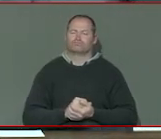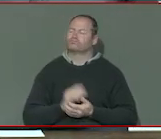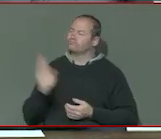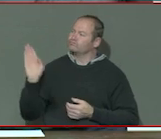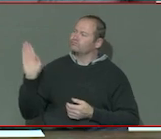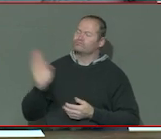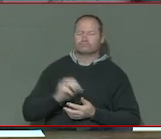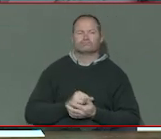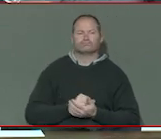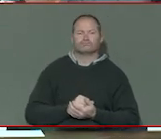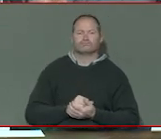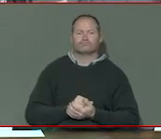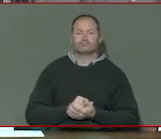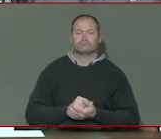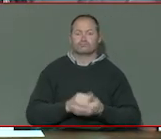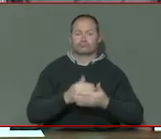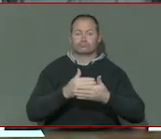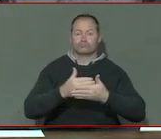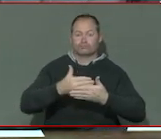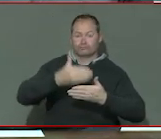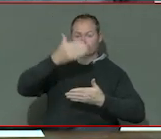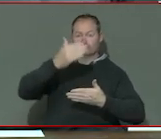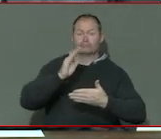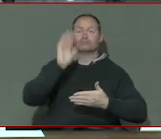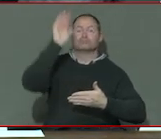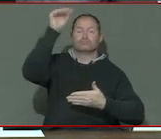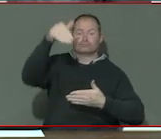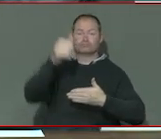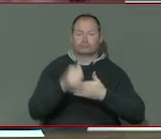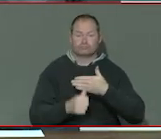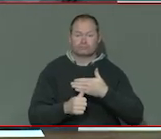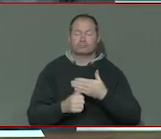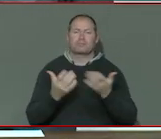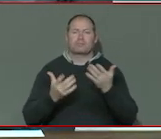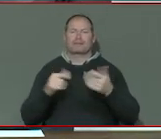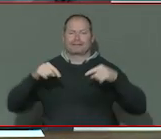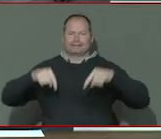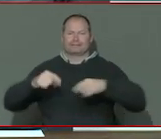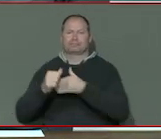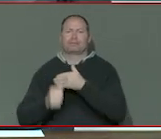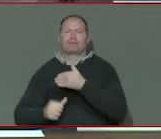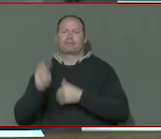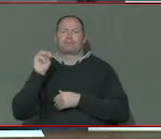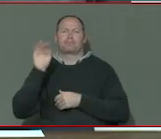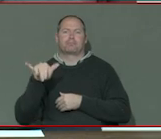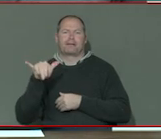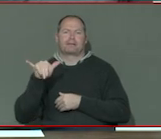When you receive the statement the following month, let's say this was for May. When we received the statement